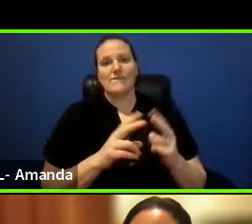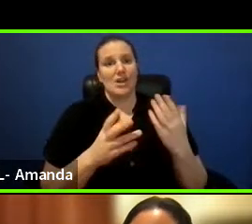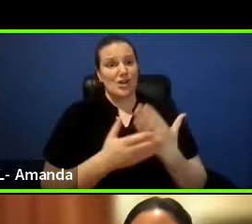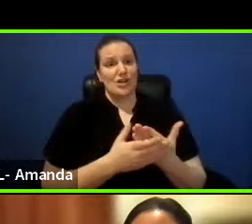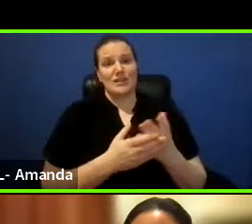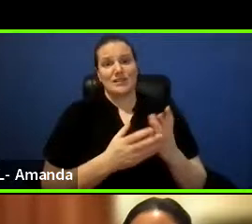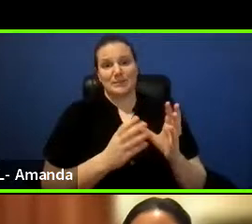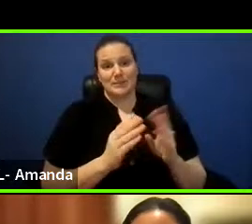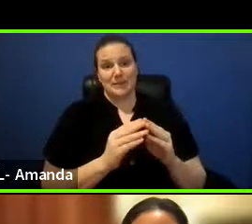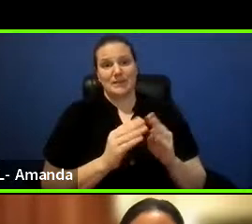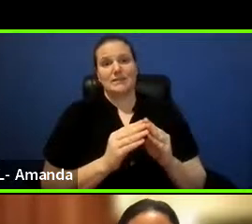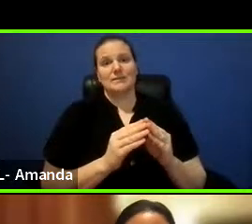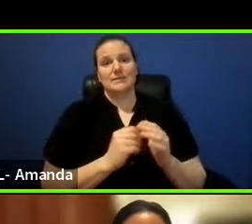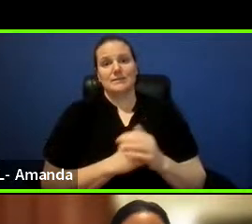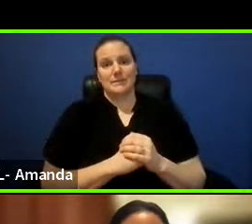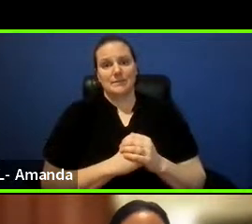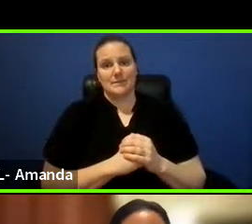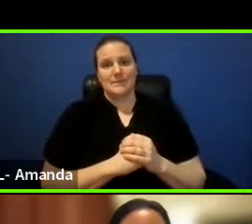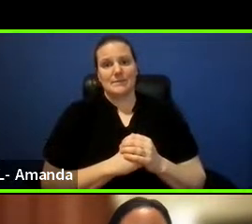meeting.